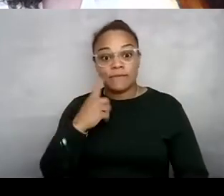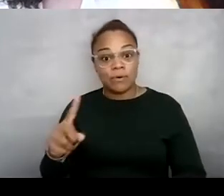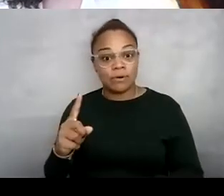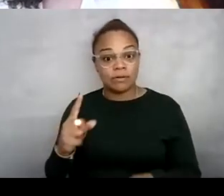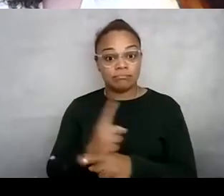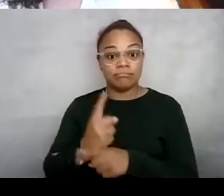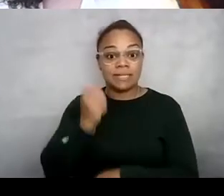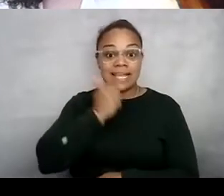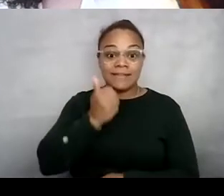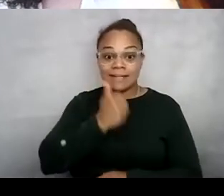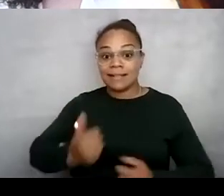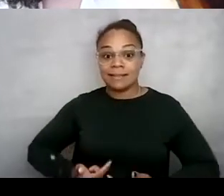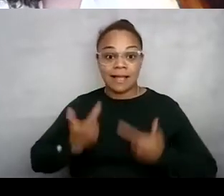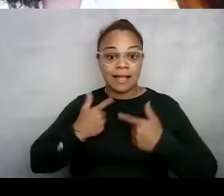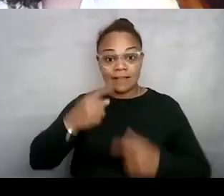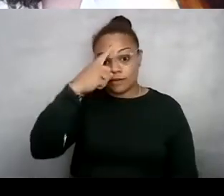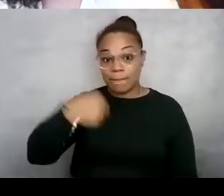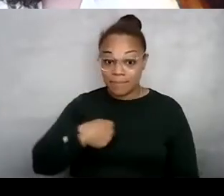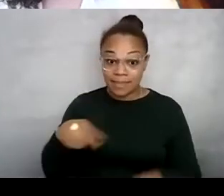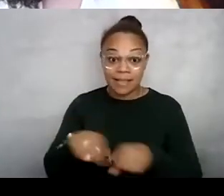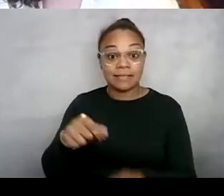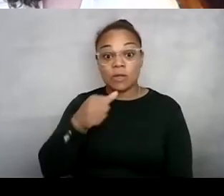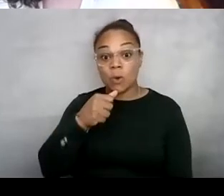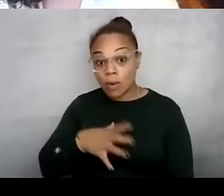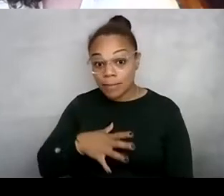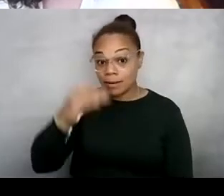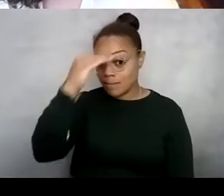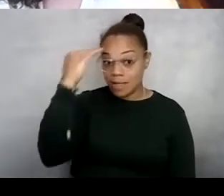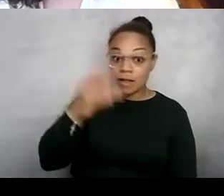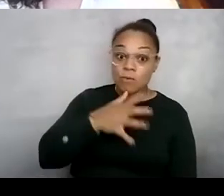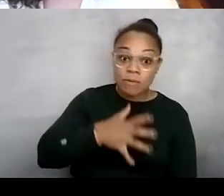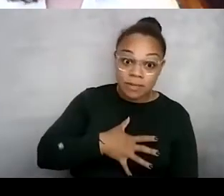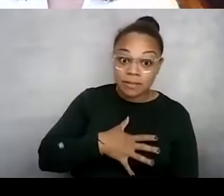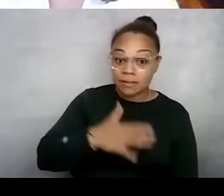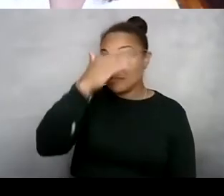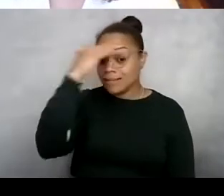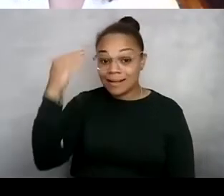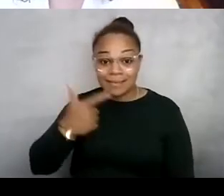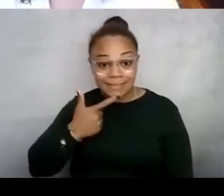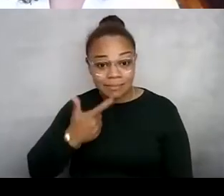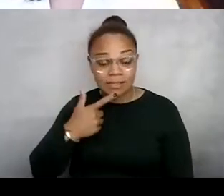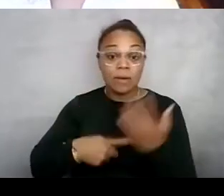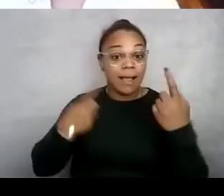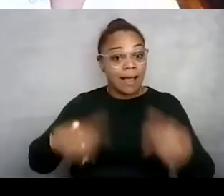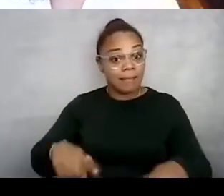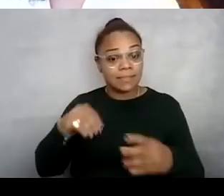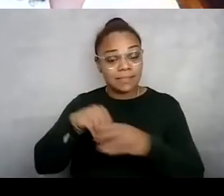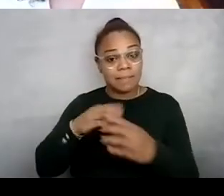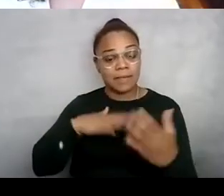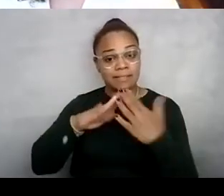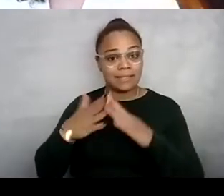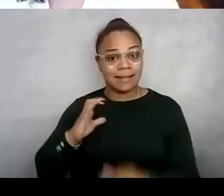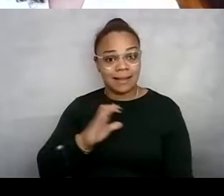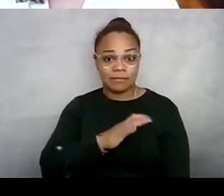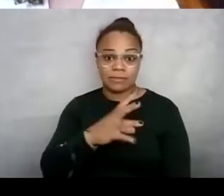of me as a woman, as a Black woman, as a Black lesbian, what happens in my city council and what happens in my state